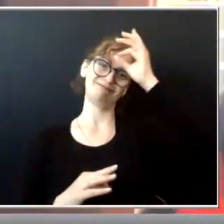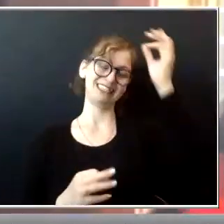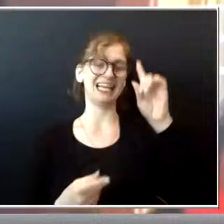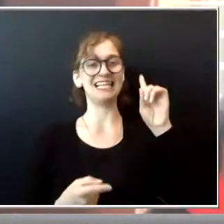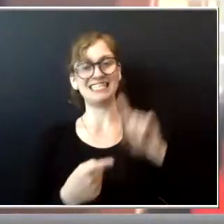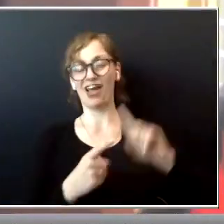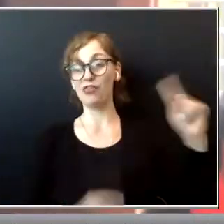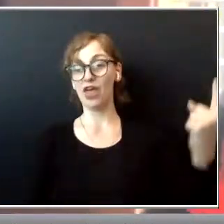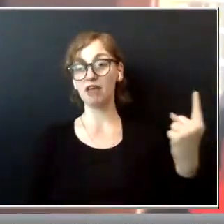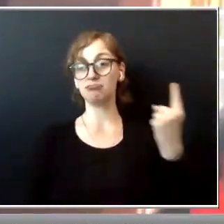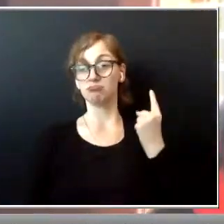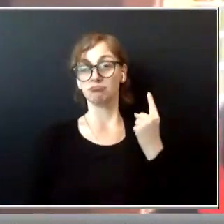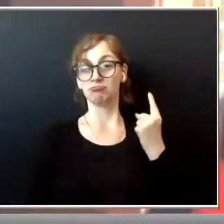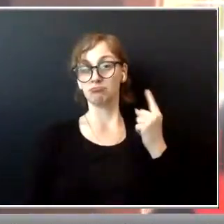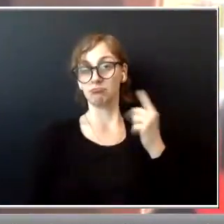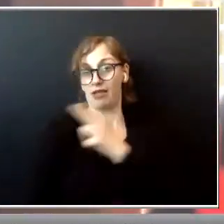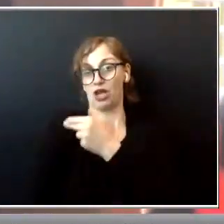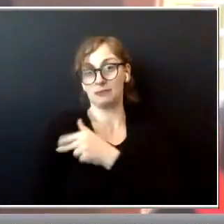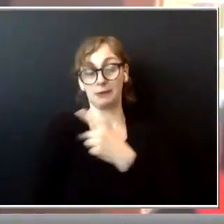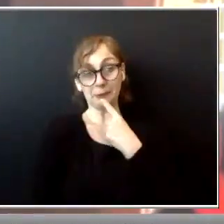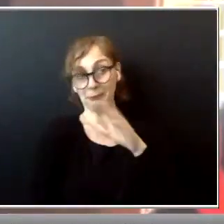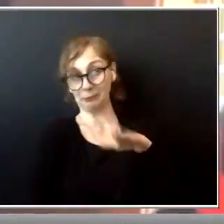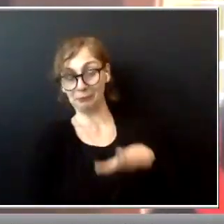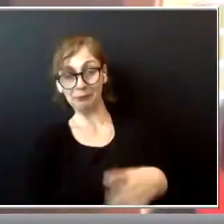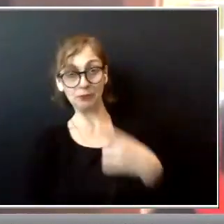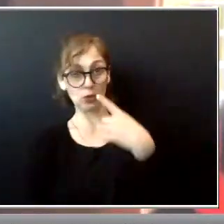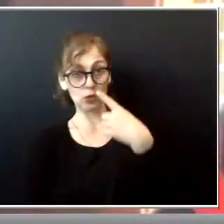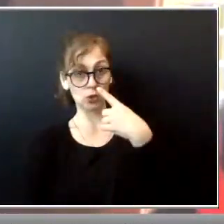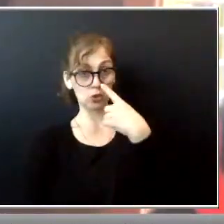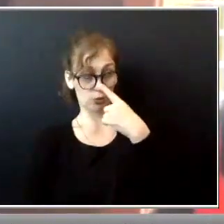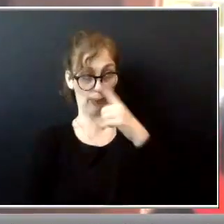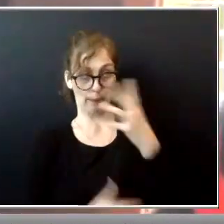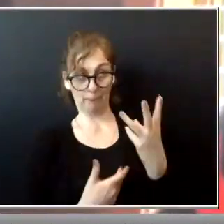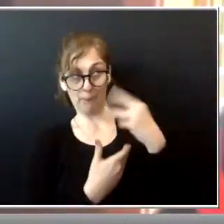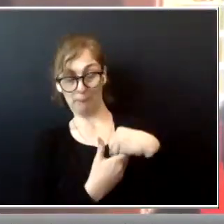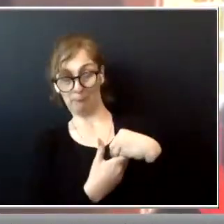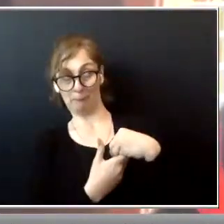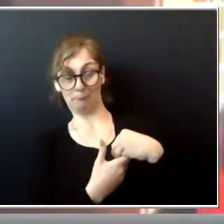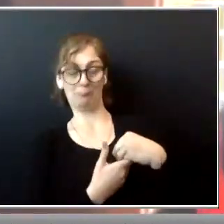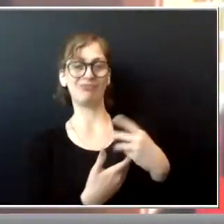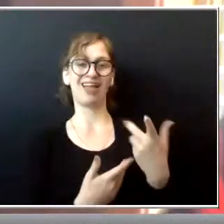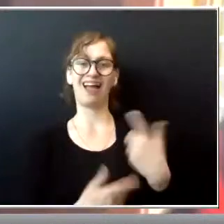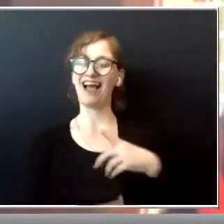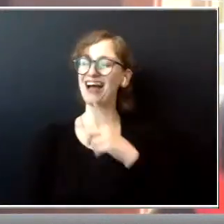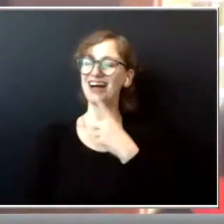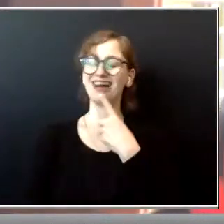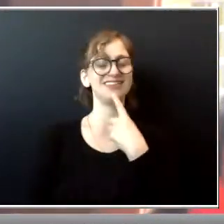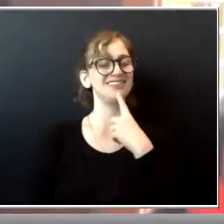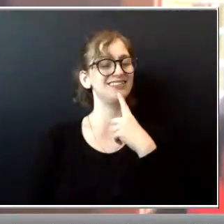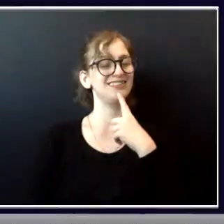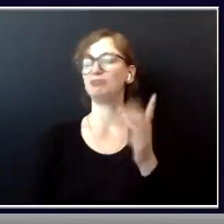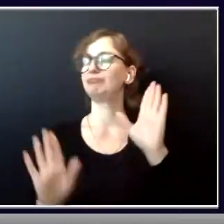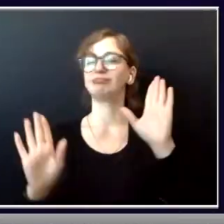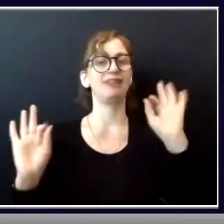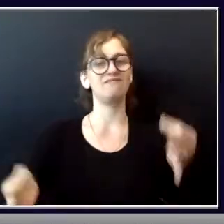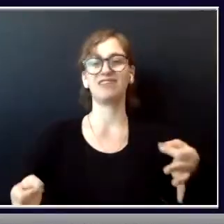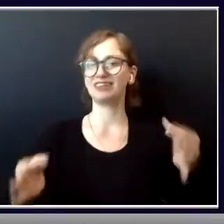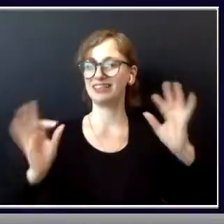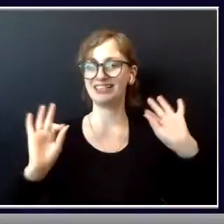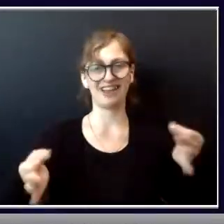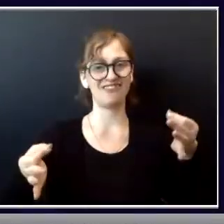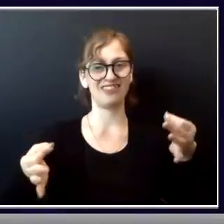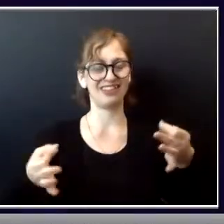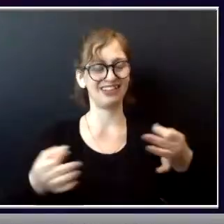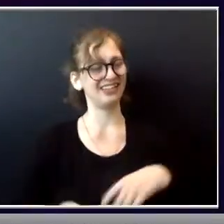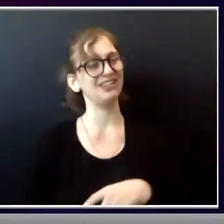me in the hospital and said, would you be willing to participate in this? And I said, absolutely. Why was it so important to you to